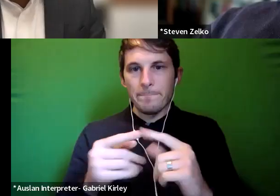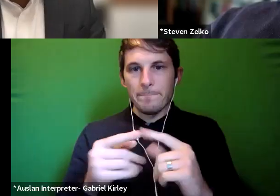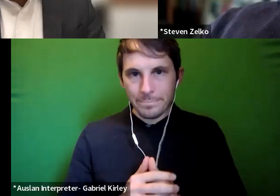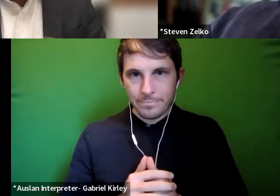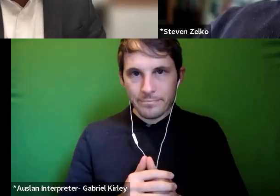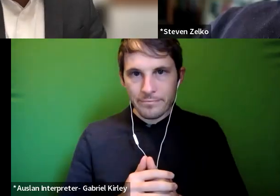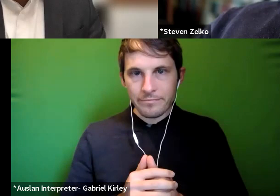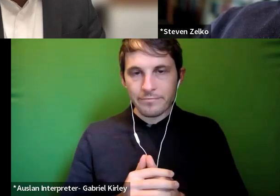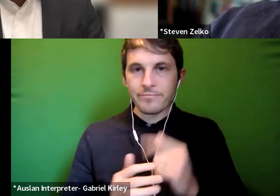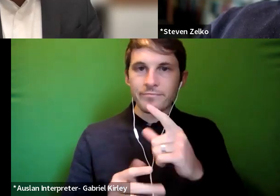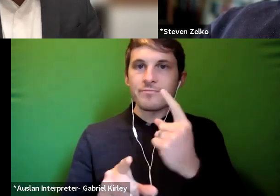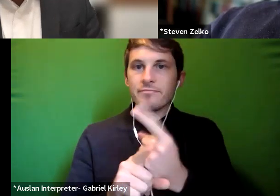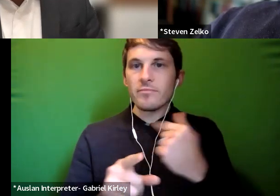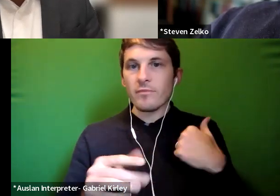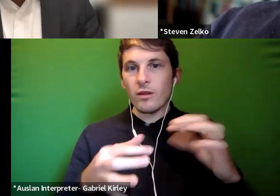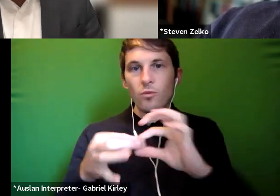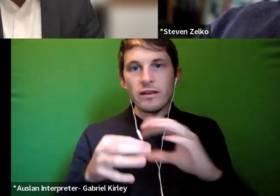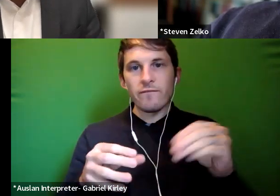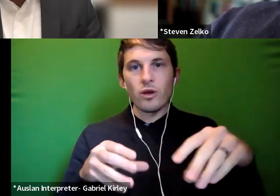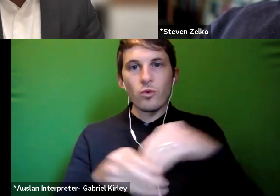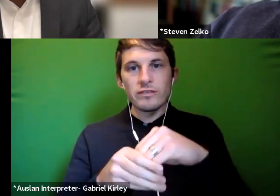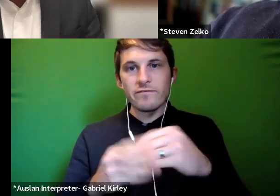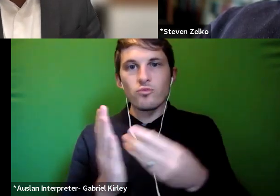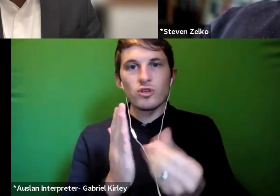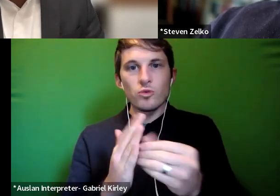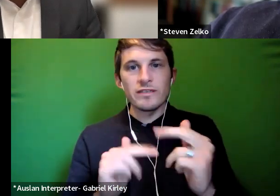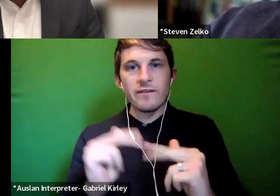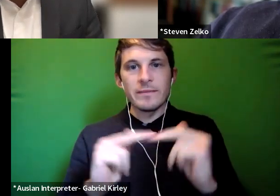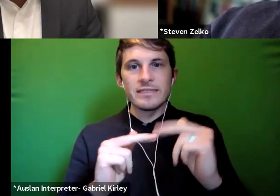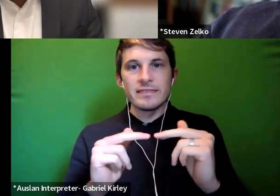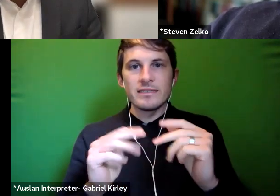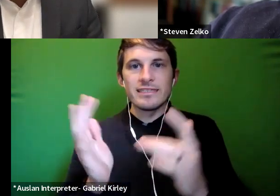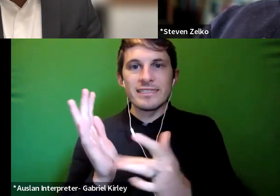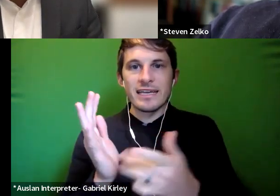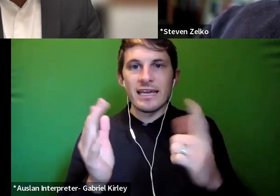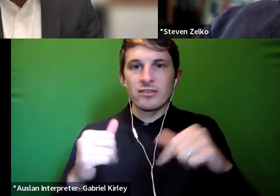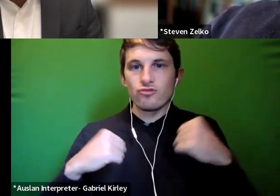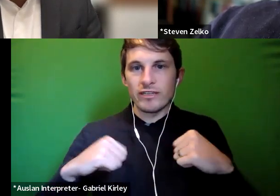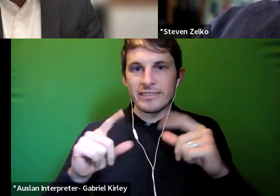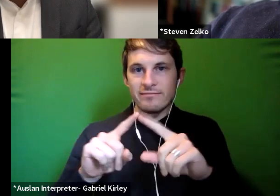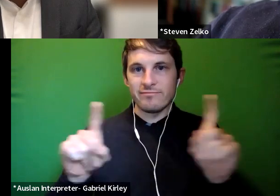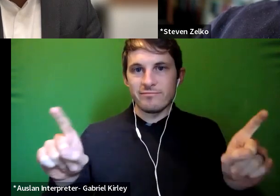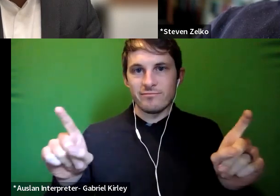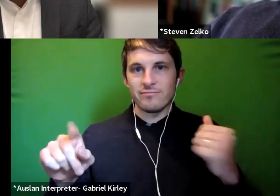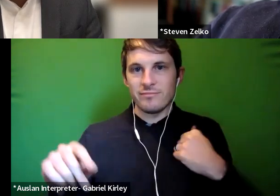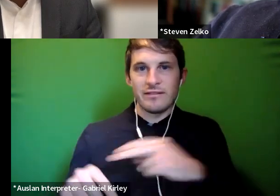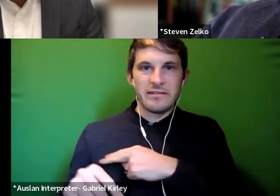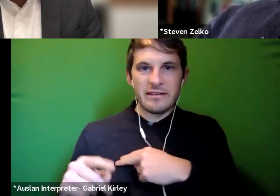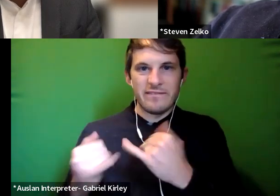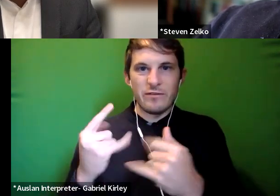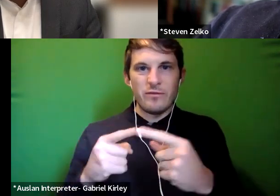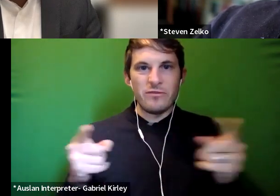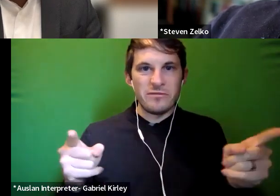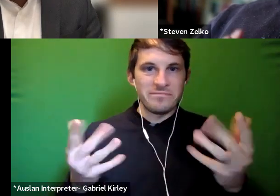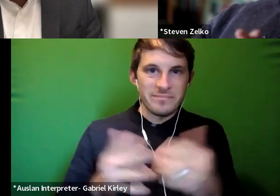the coordinator of inclusive resource development, tech and training, quite the mouthful, at La Trobe Uni. My